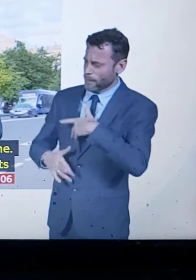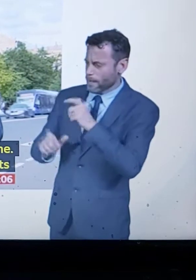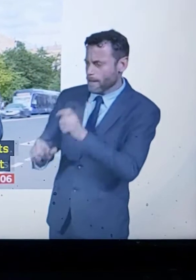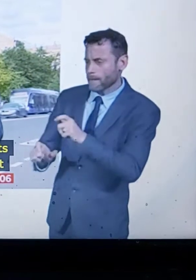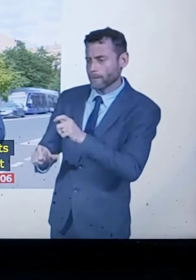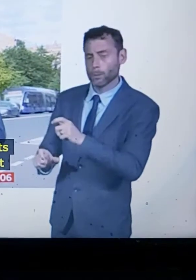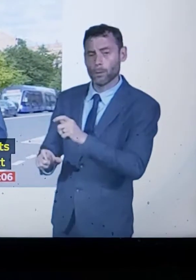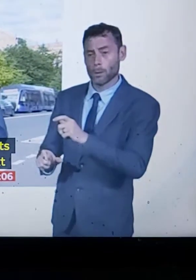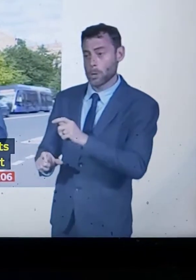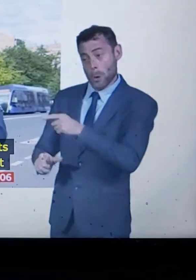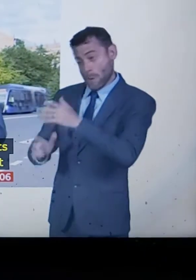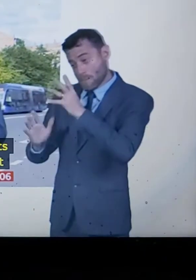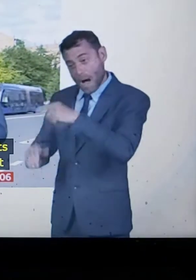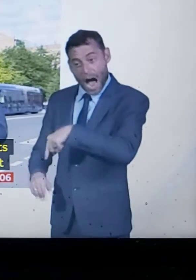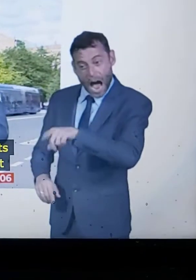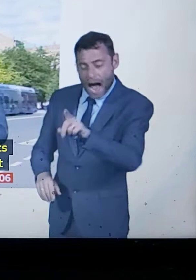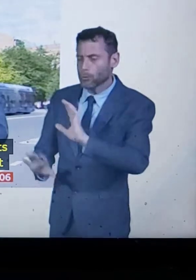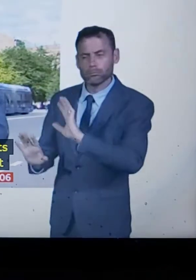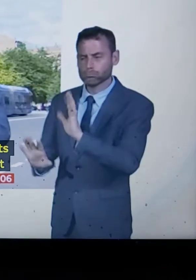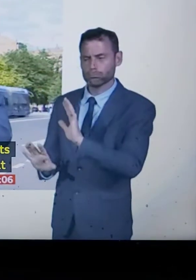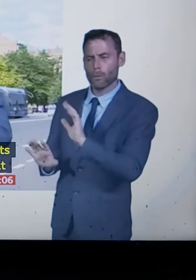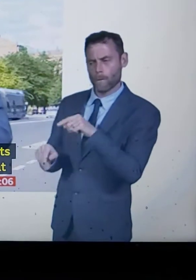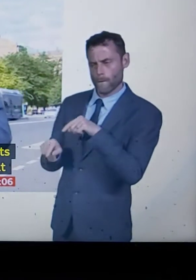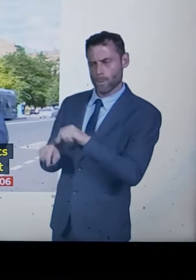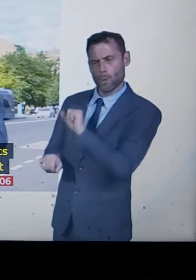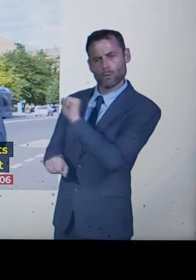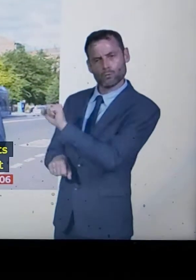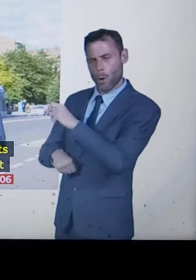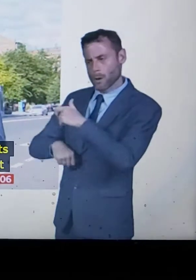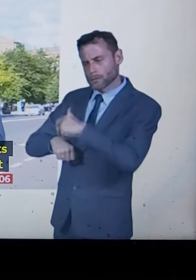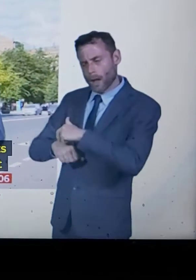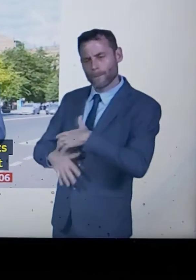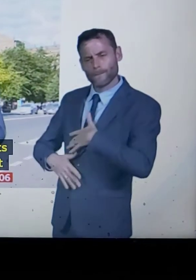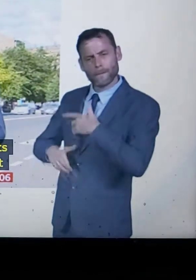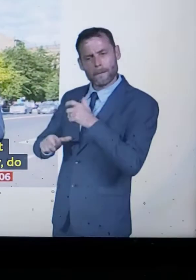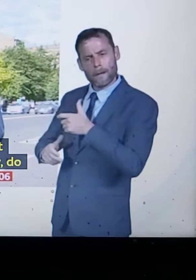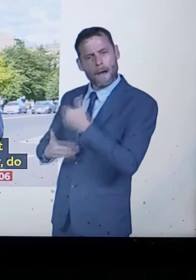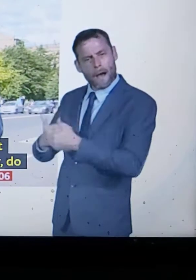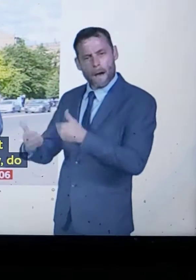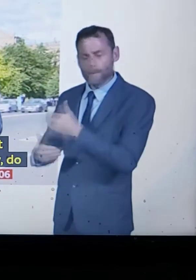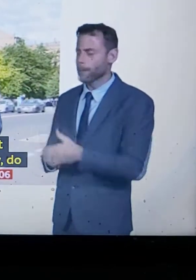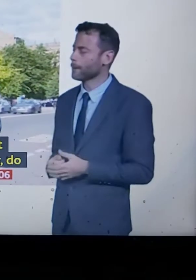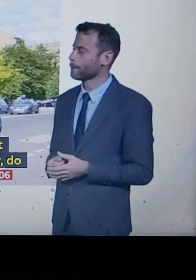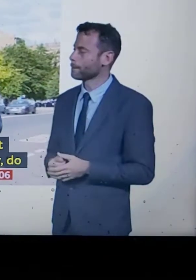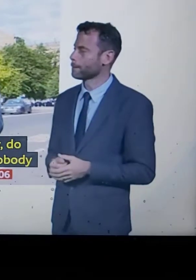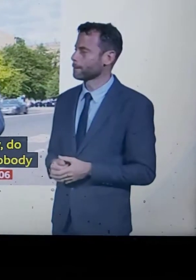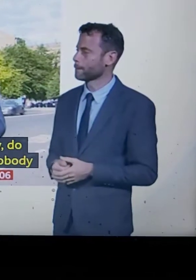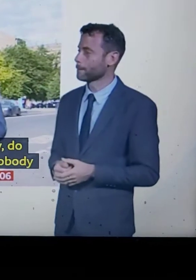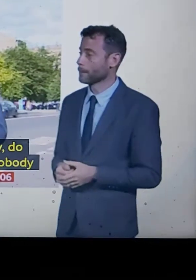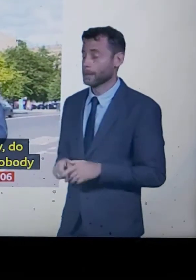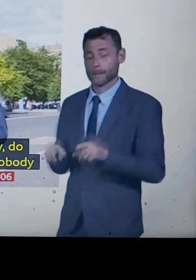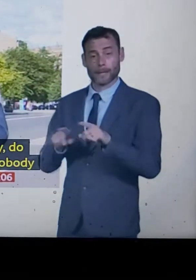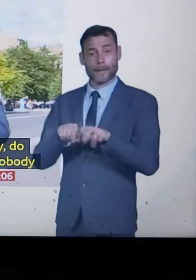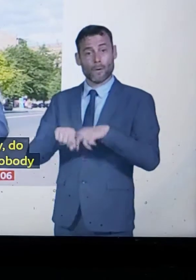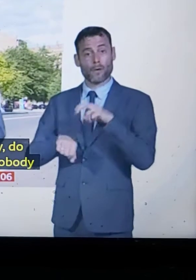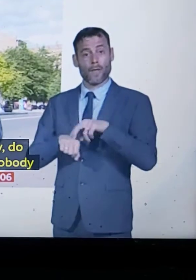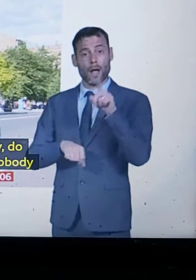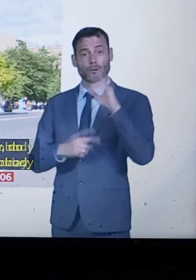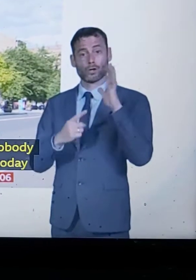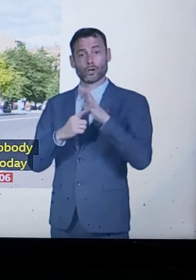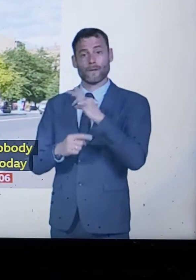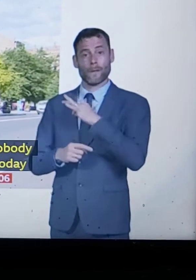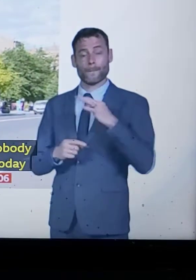you have to come out today, so take things at your own pace. And also, the likes of the Northern Ireland Chief Medical Officer, Dr.